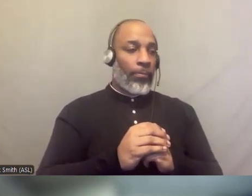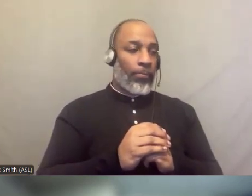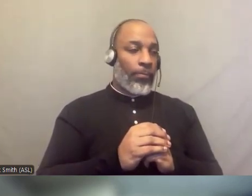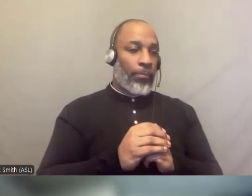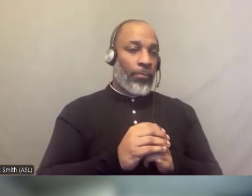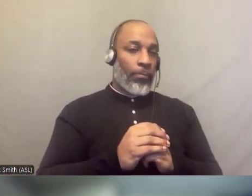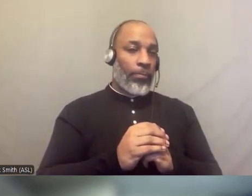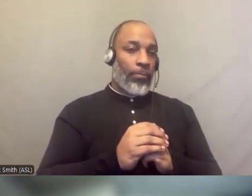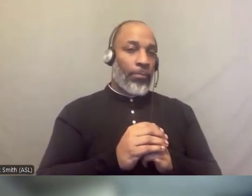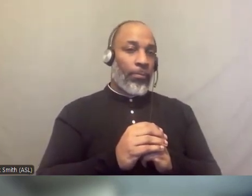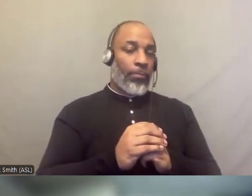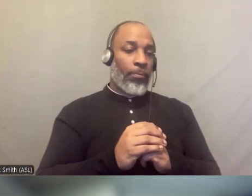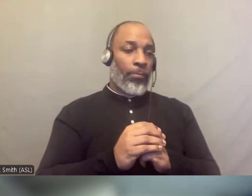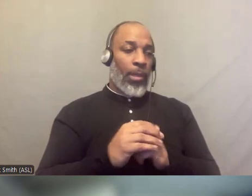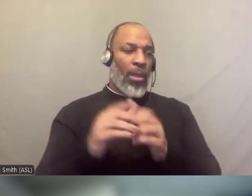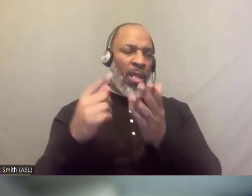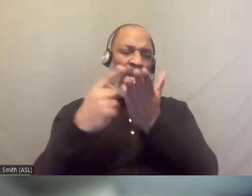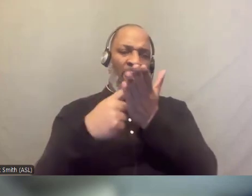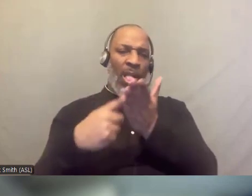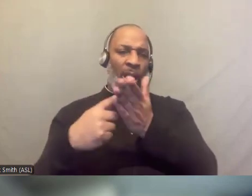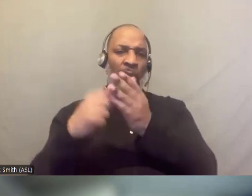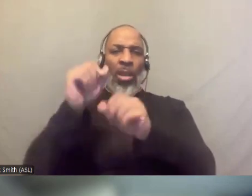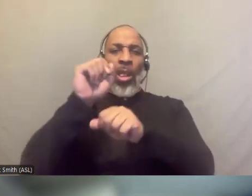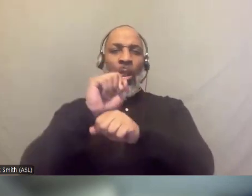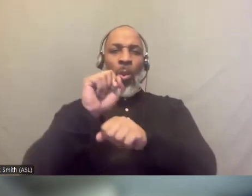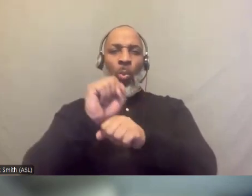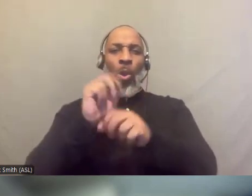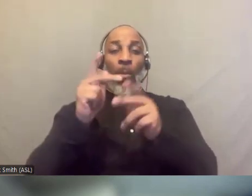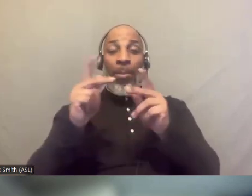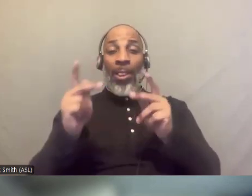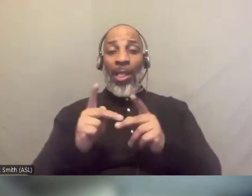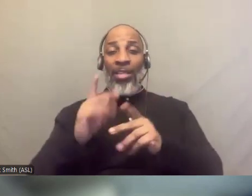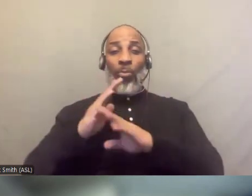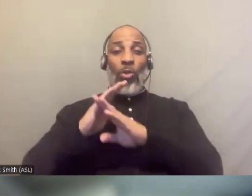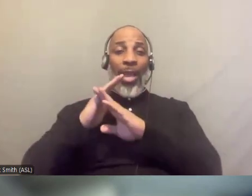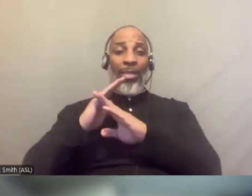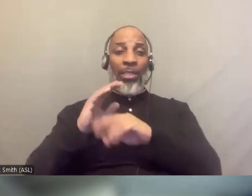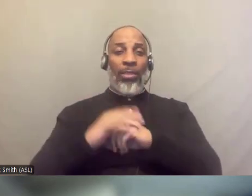Continuing our discussion on workplace protection,